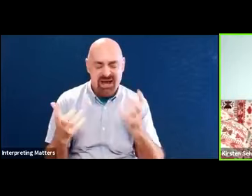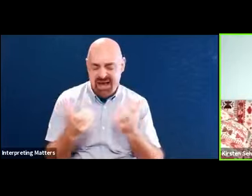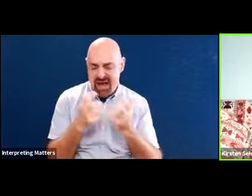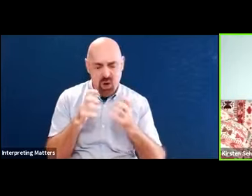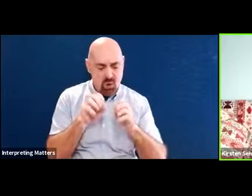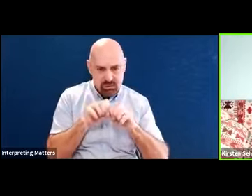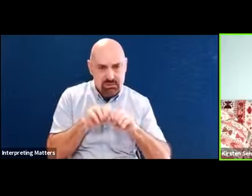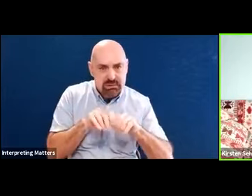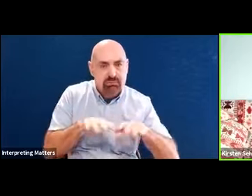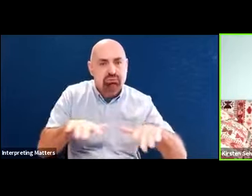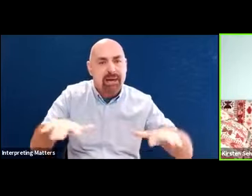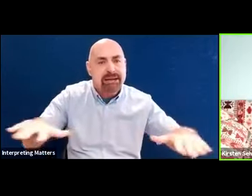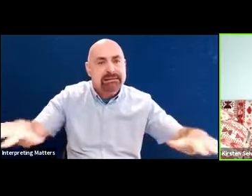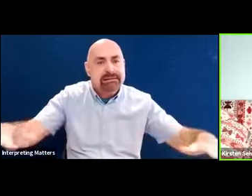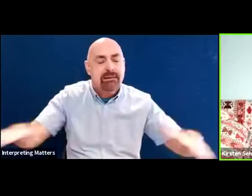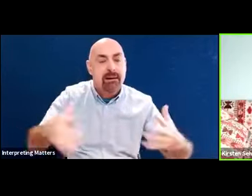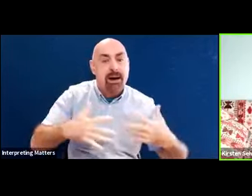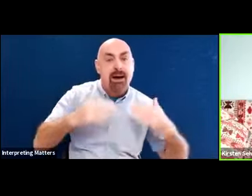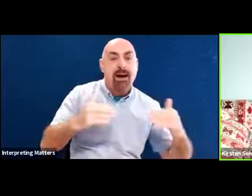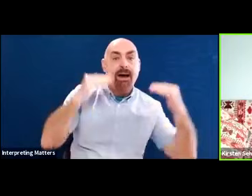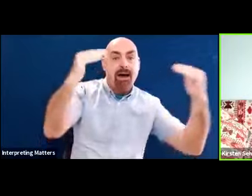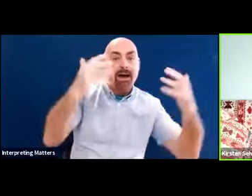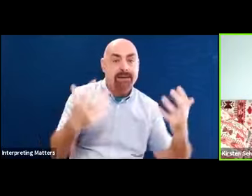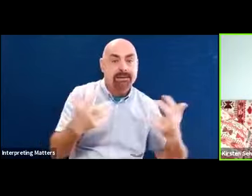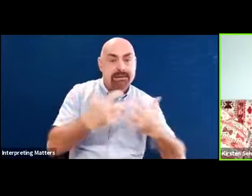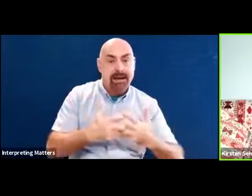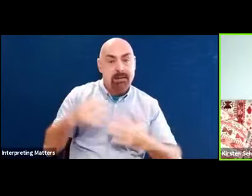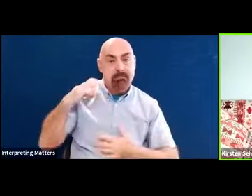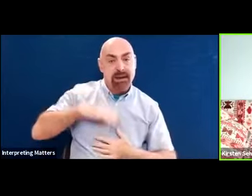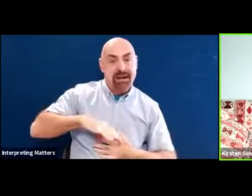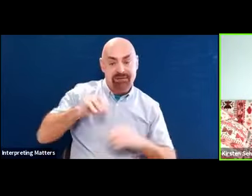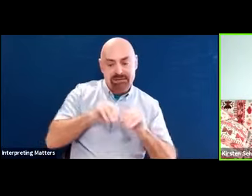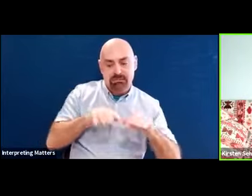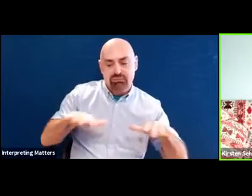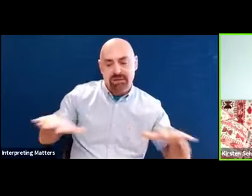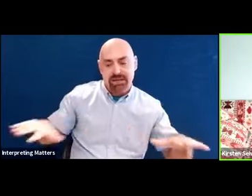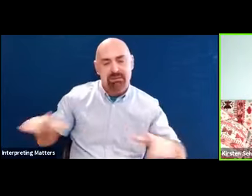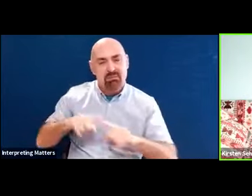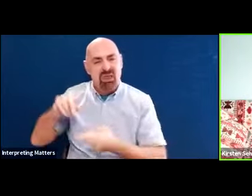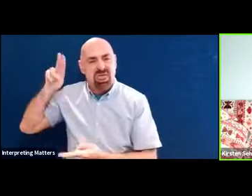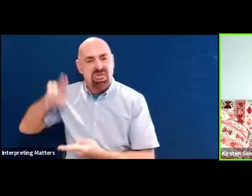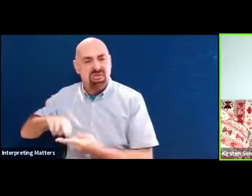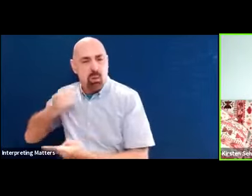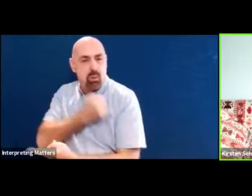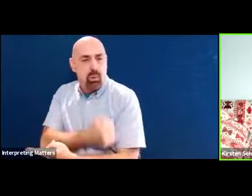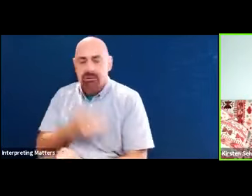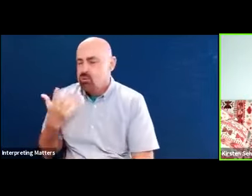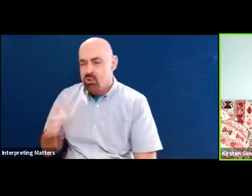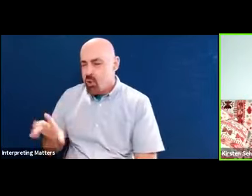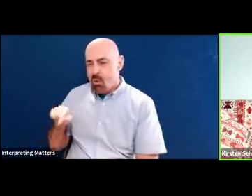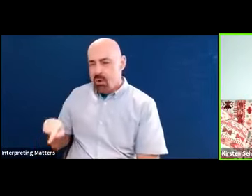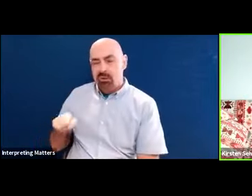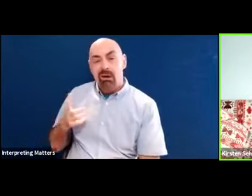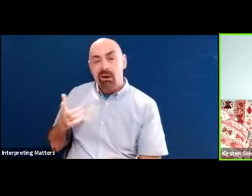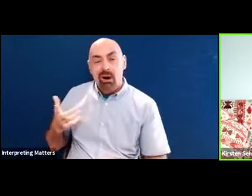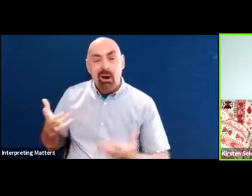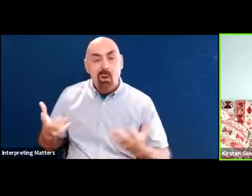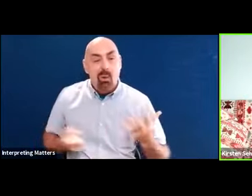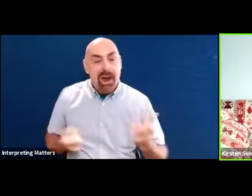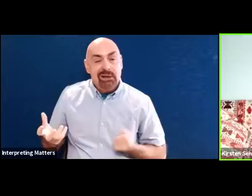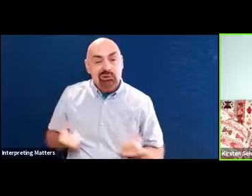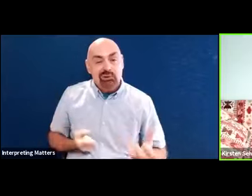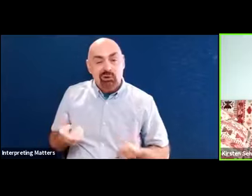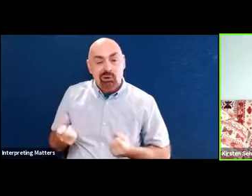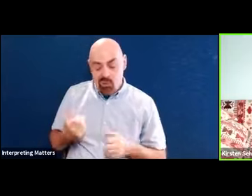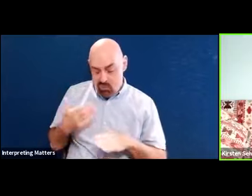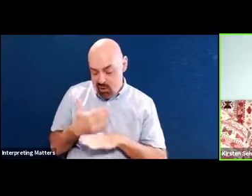the benefits of the high-tech economy without diluting its benefits? How can we ensure low-wage worker benefit from the